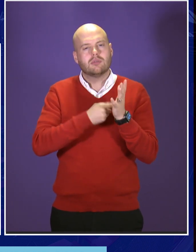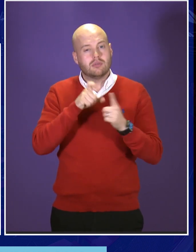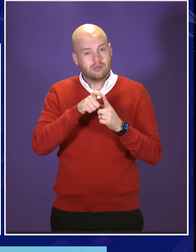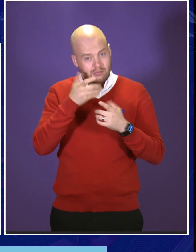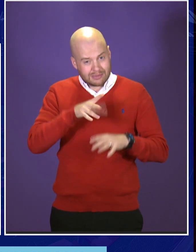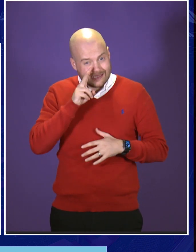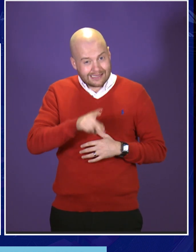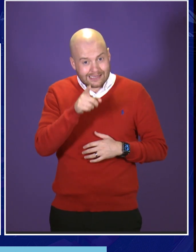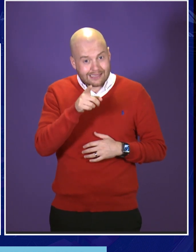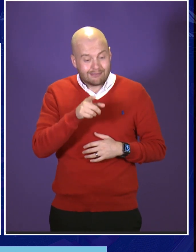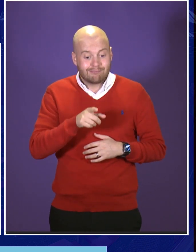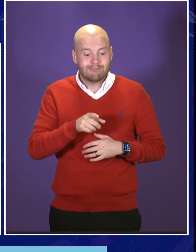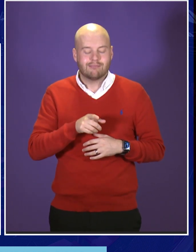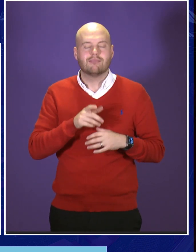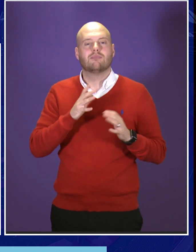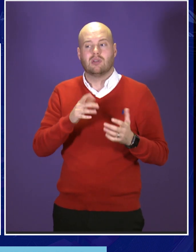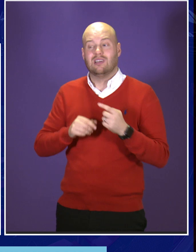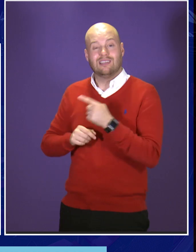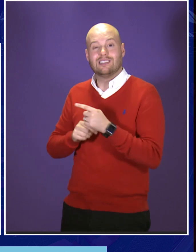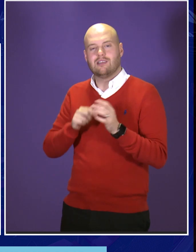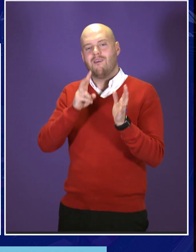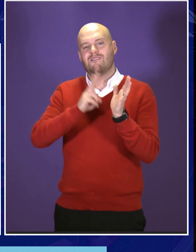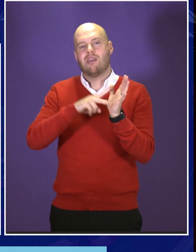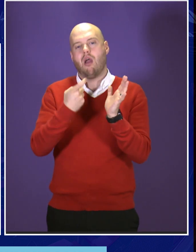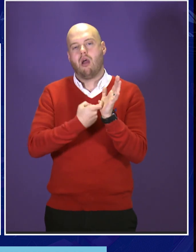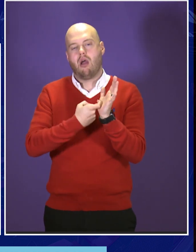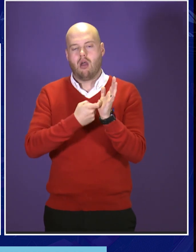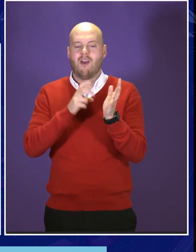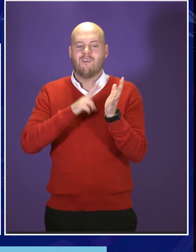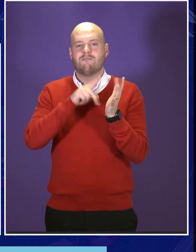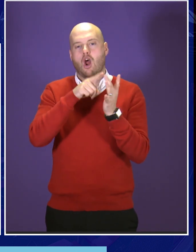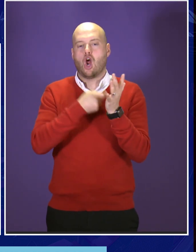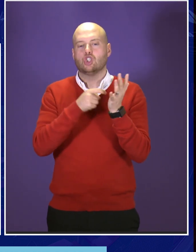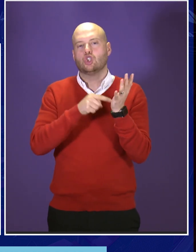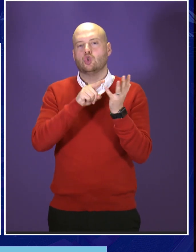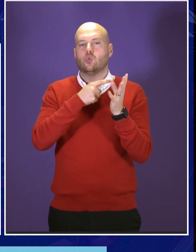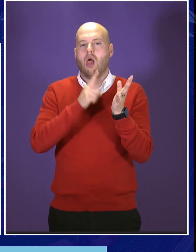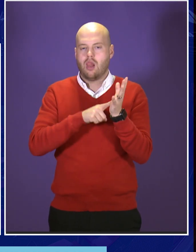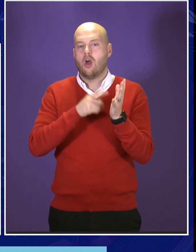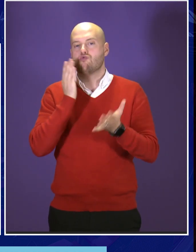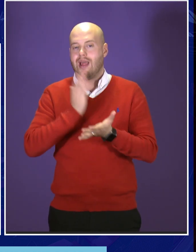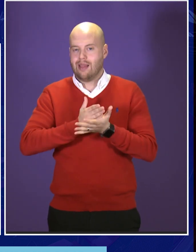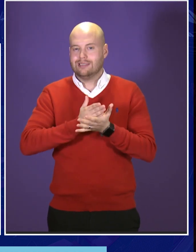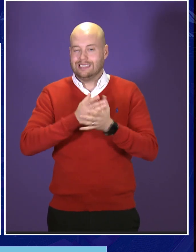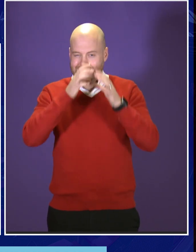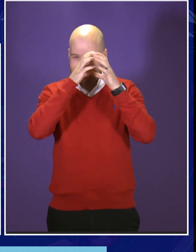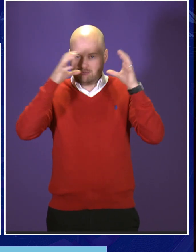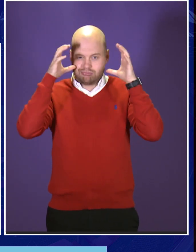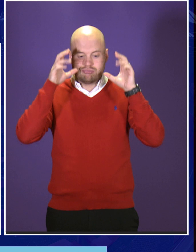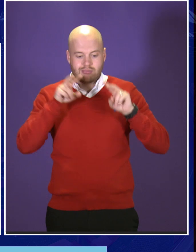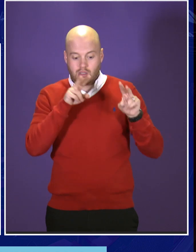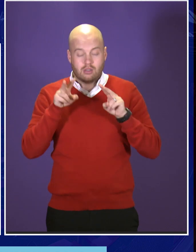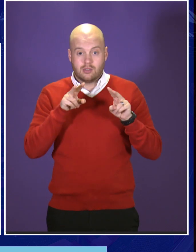Okay. So a Google Cardboard is a VR viewer for virtual reality. It's made of cardboard. It costs about £5, so it's